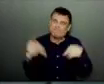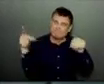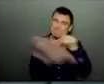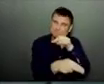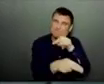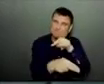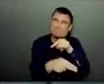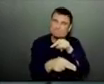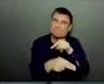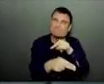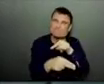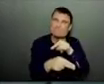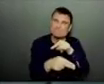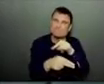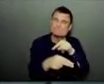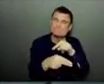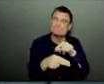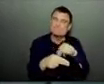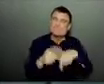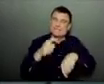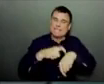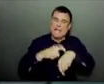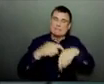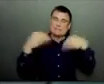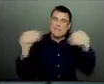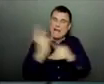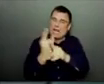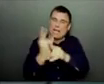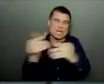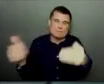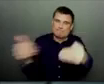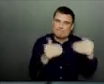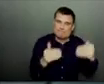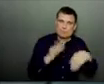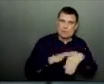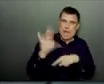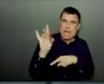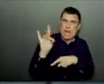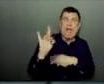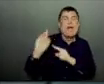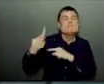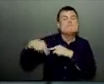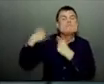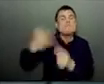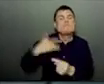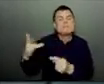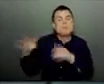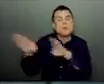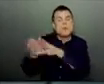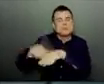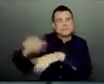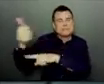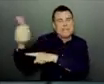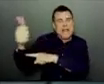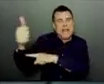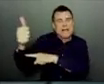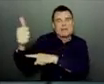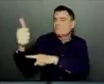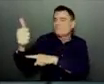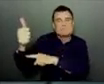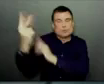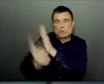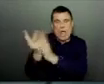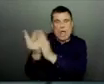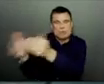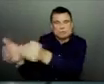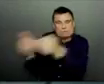more weeks. We have worked very hard to make sure that restaurants are able to operate safely and they have done that